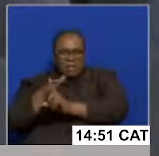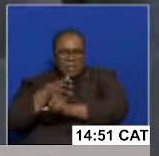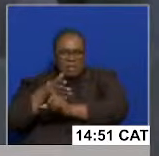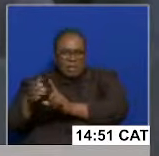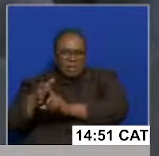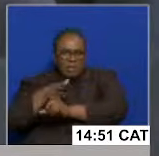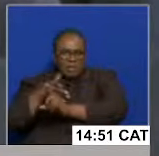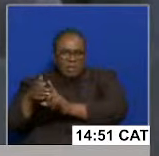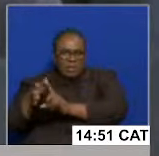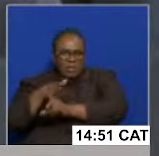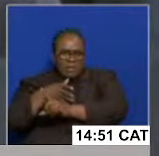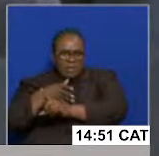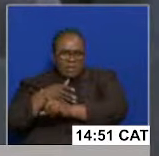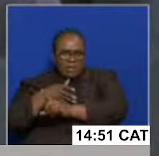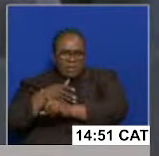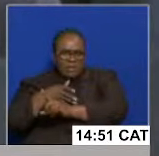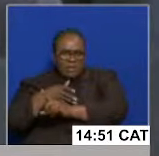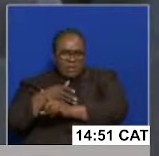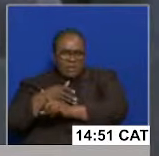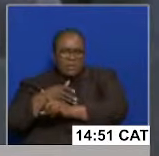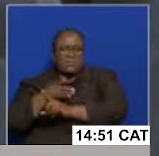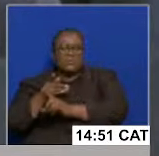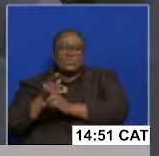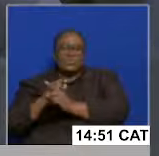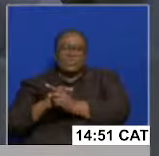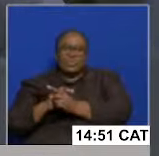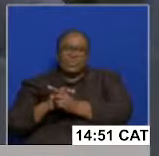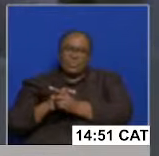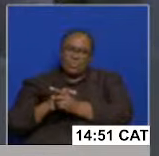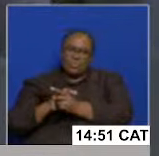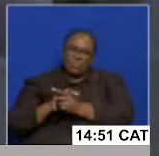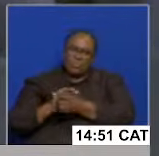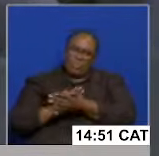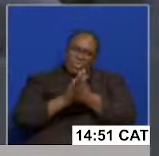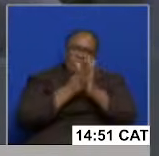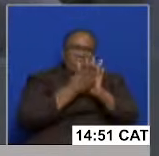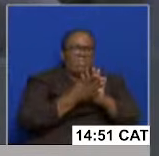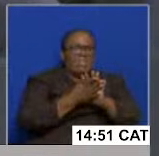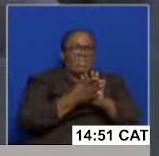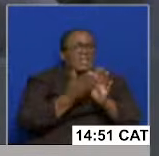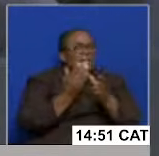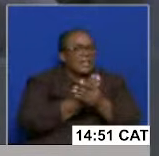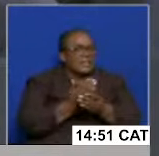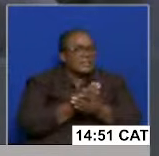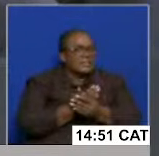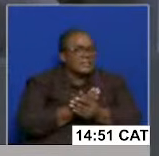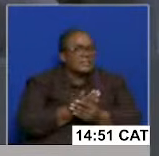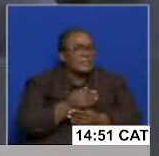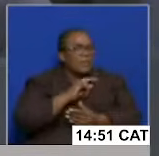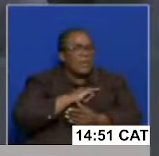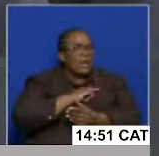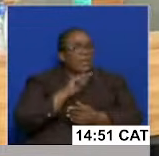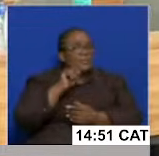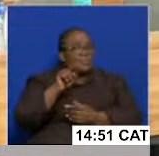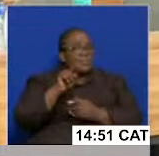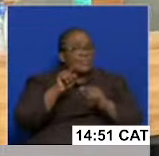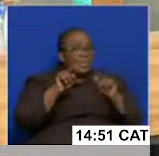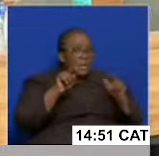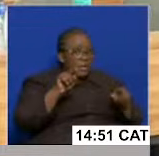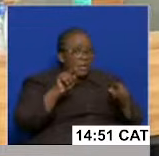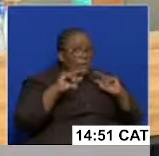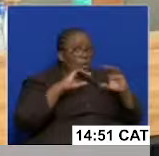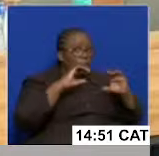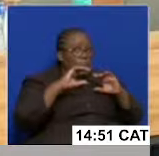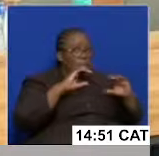with Kesha Lee Stalls, that the DPP will be approached, they've got a person that